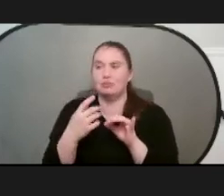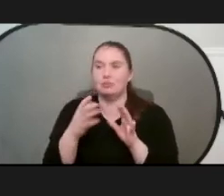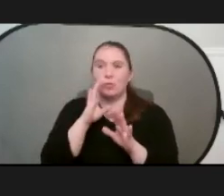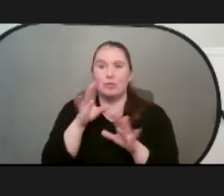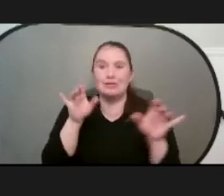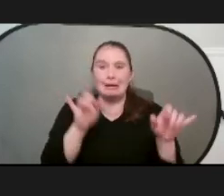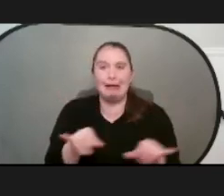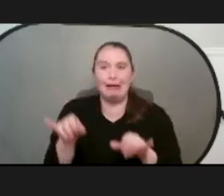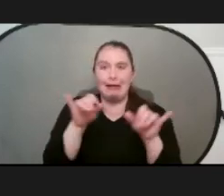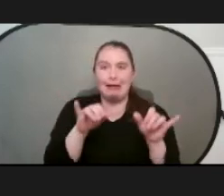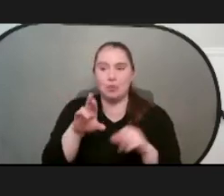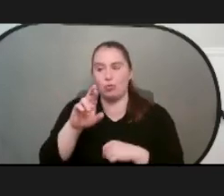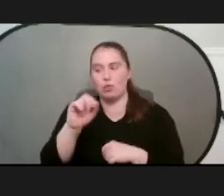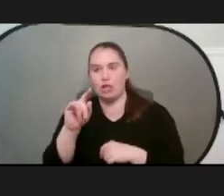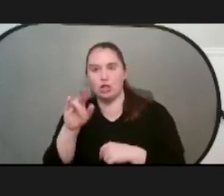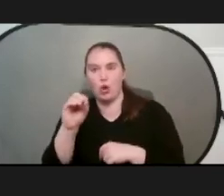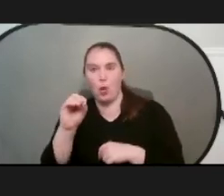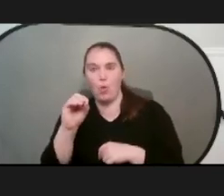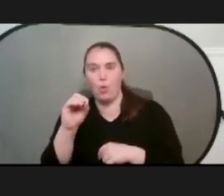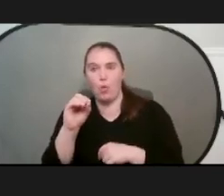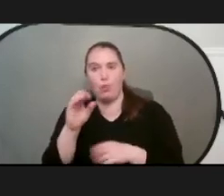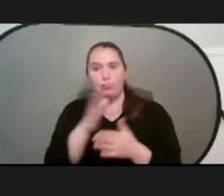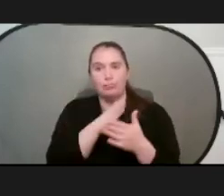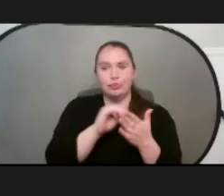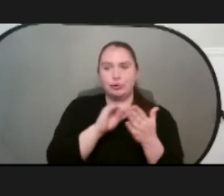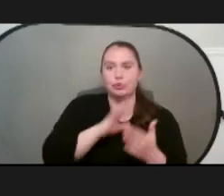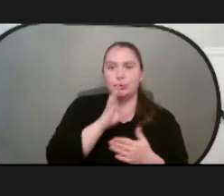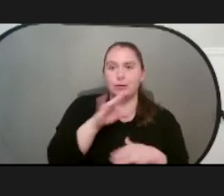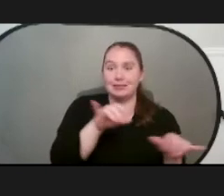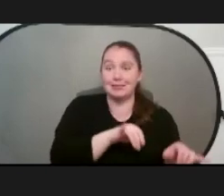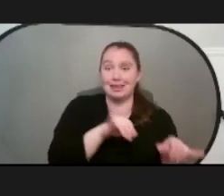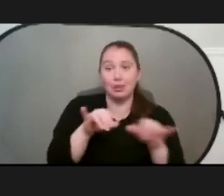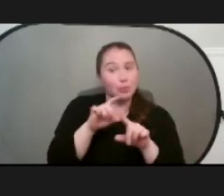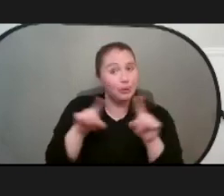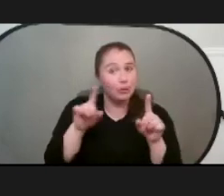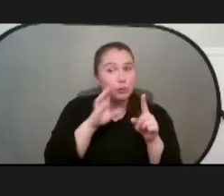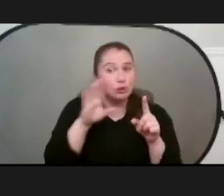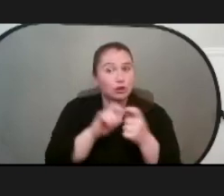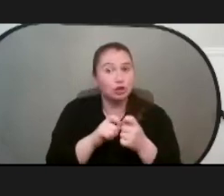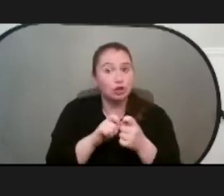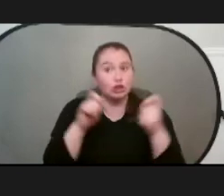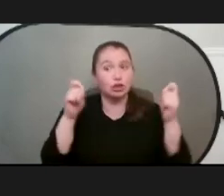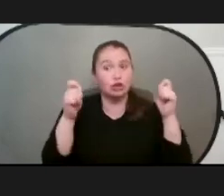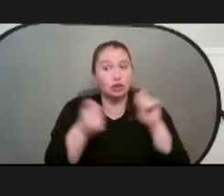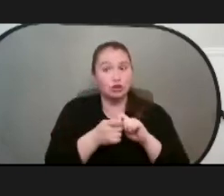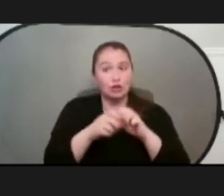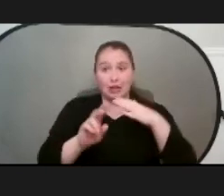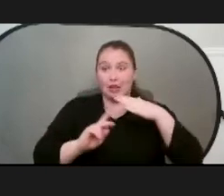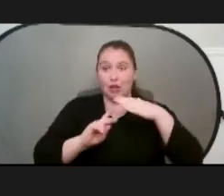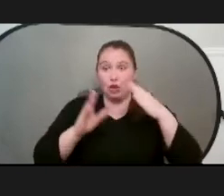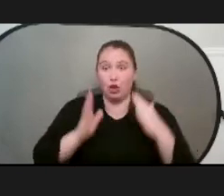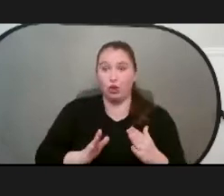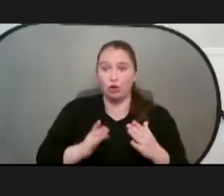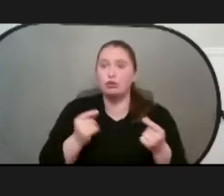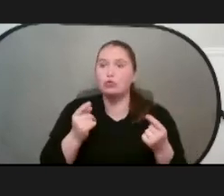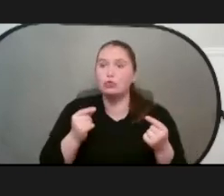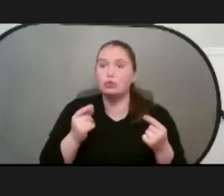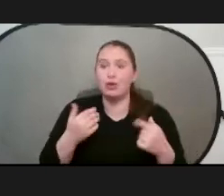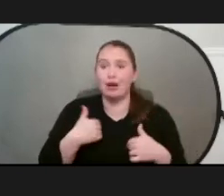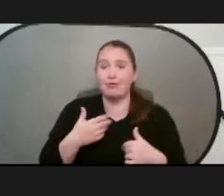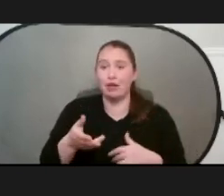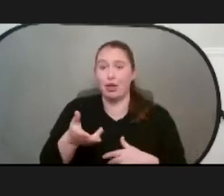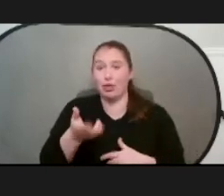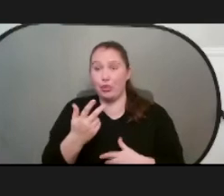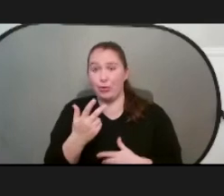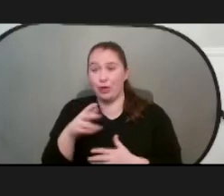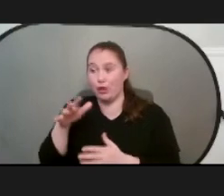per, like the ratio is still going to be the same, but what's not going to be the same as a kindergartner walking in. And instead of three rooms of kindergarten,